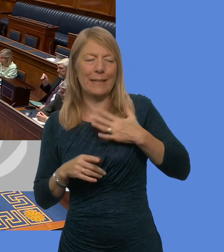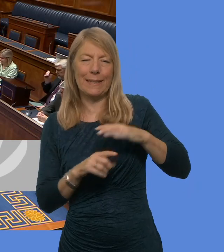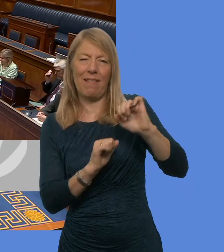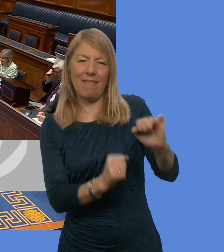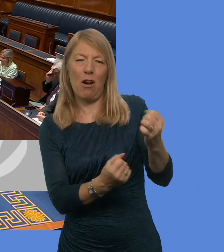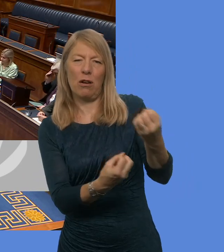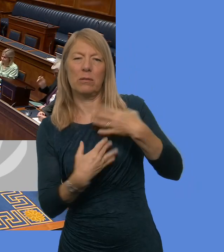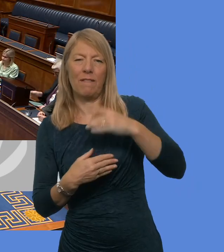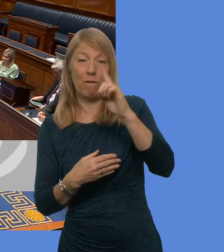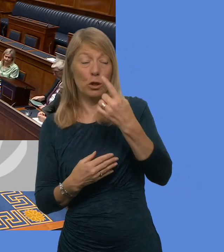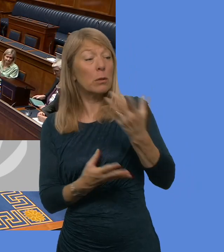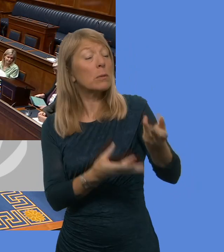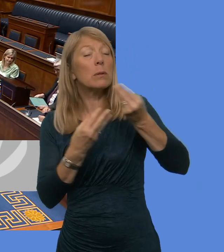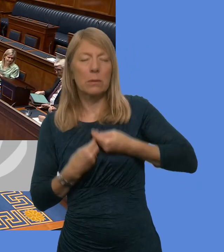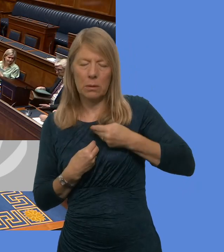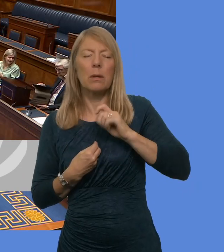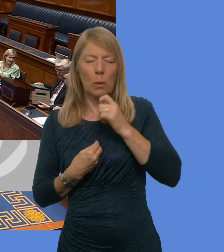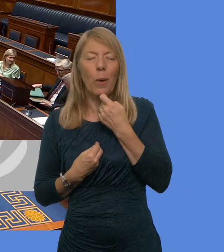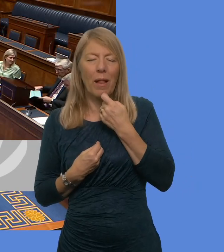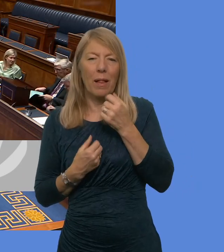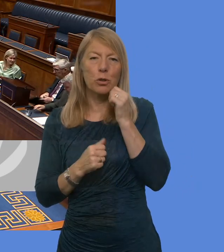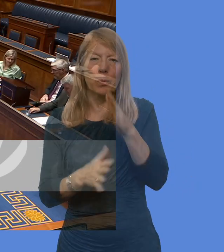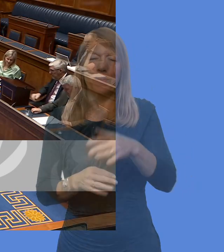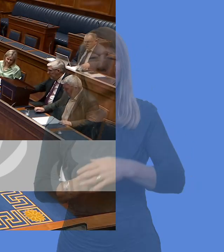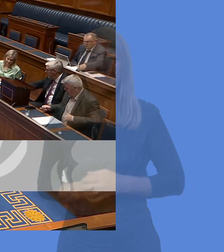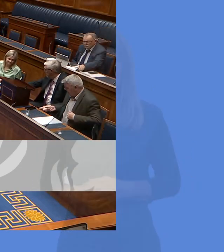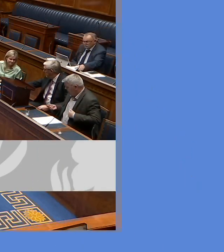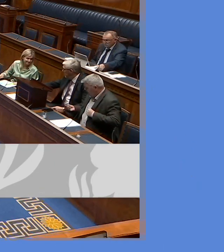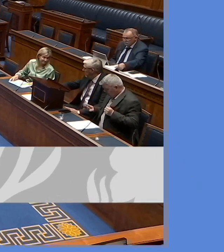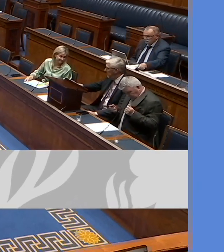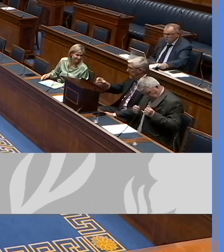move to questions to the Minister for Justice. Congratulations, Mr. Dowden, getting through all of your topicals.